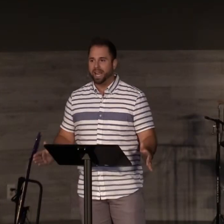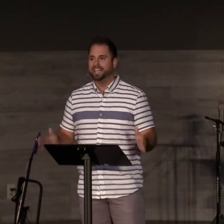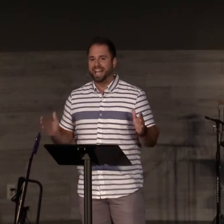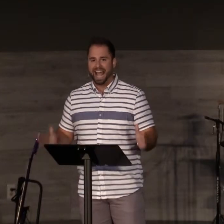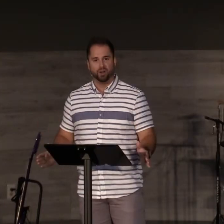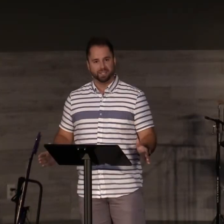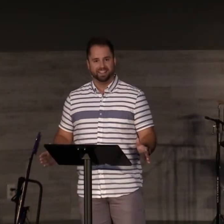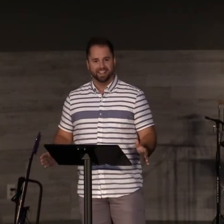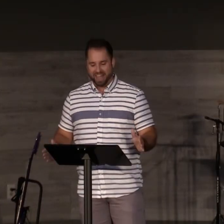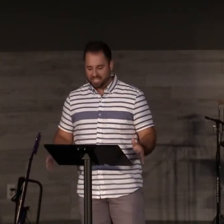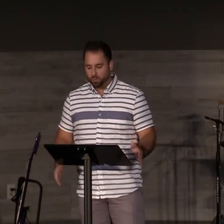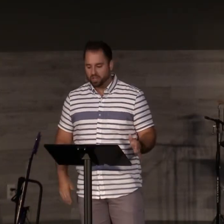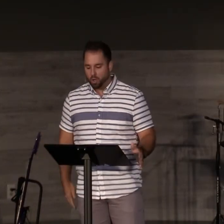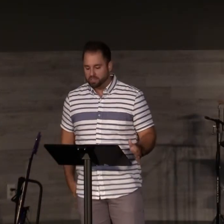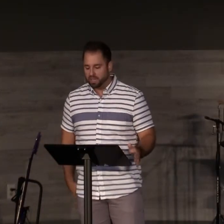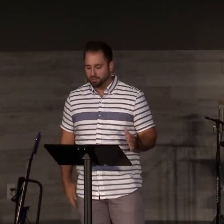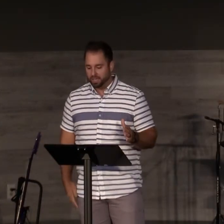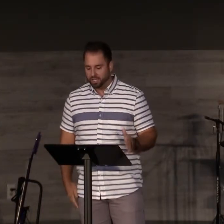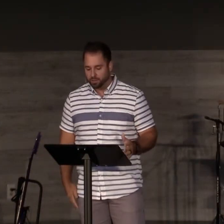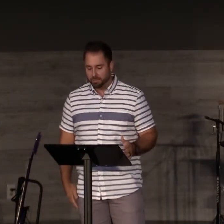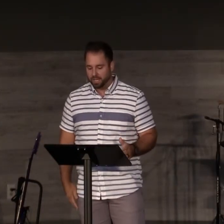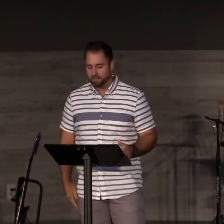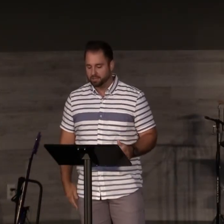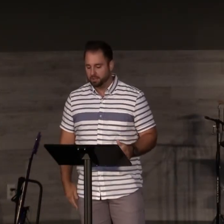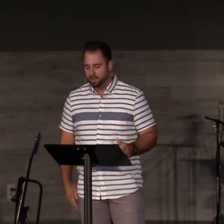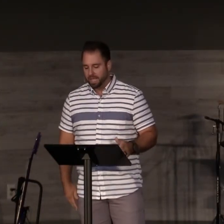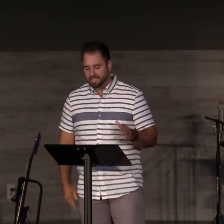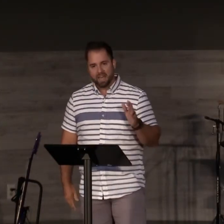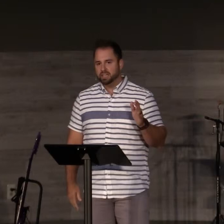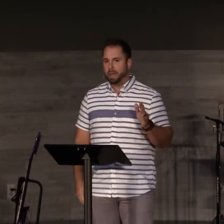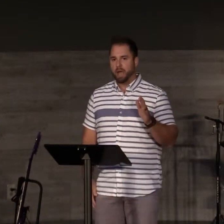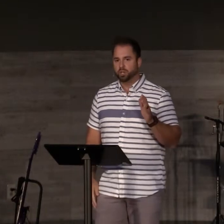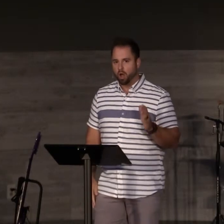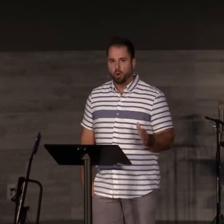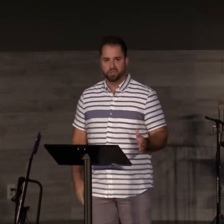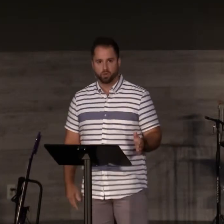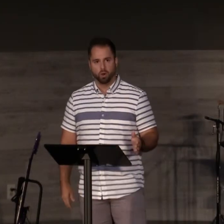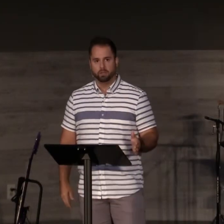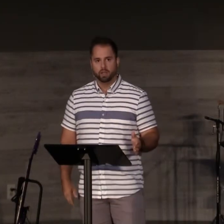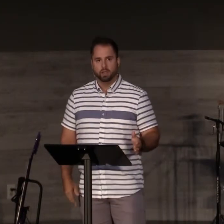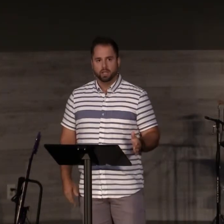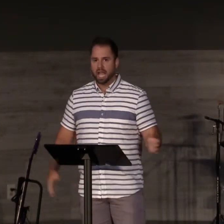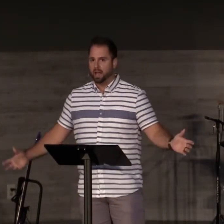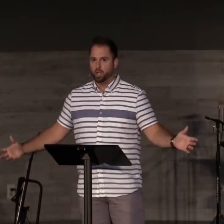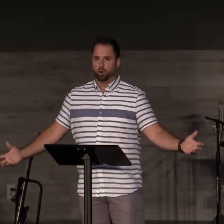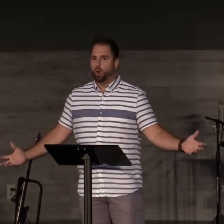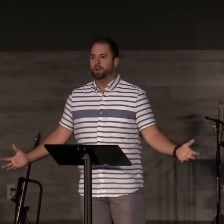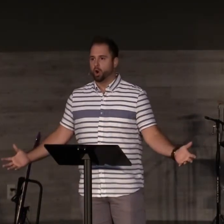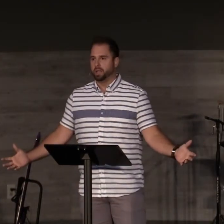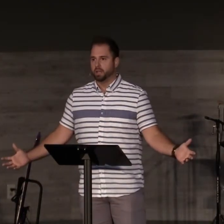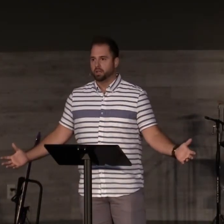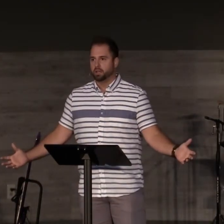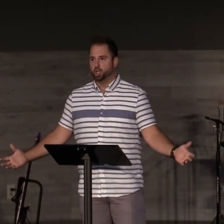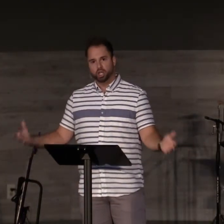you wait it out. That's what long-suffering literally means. It's having the power to calm the storm. Yeah, you're a